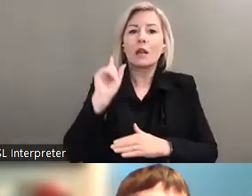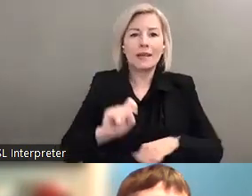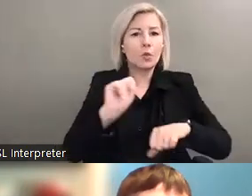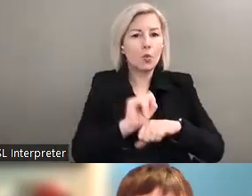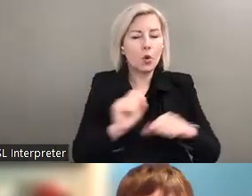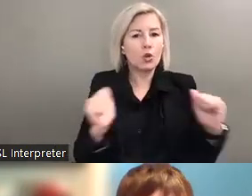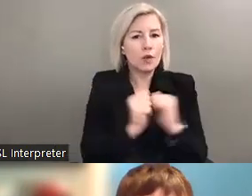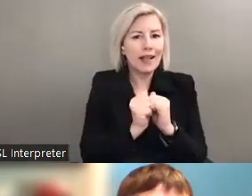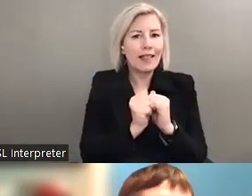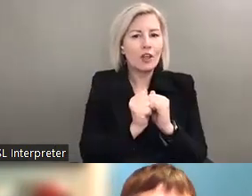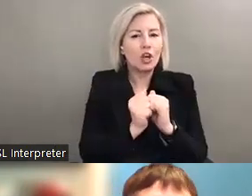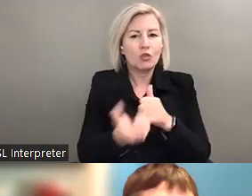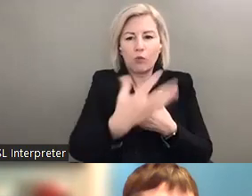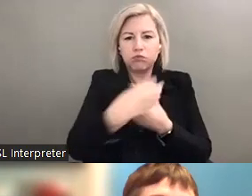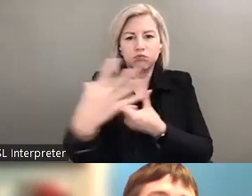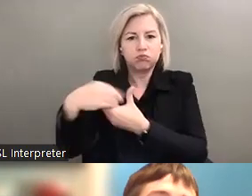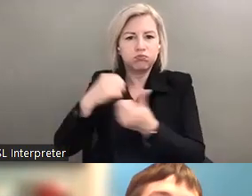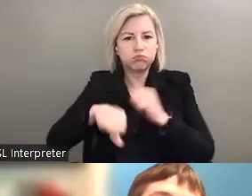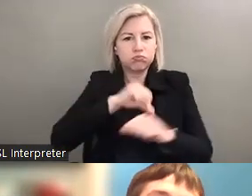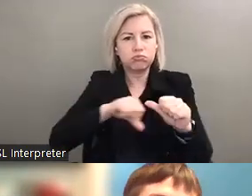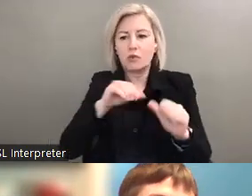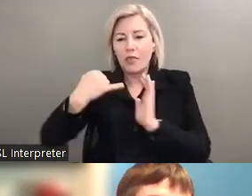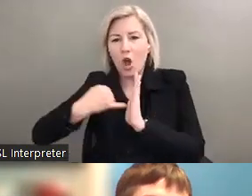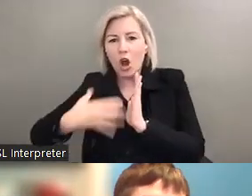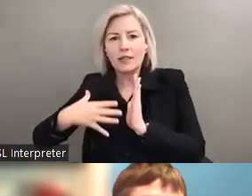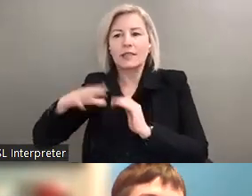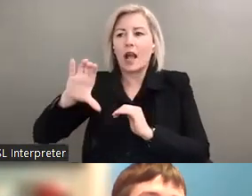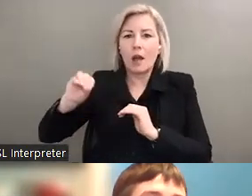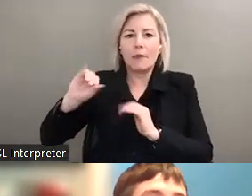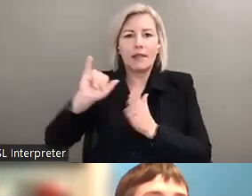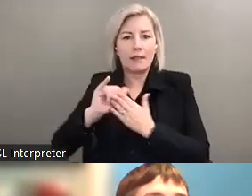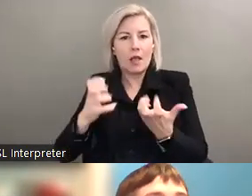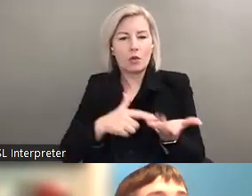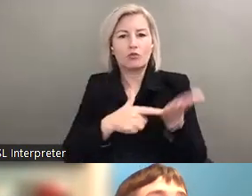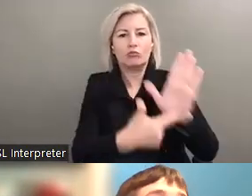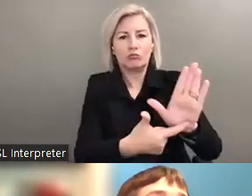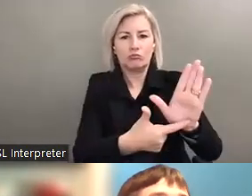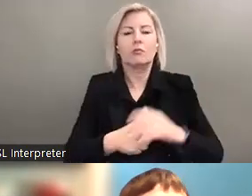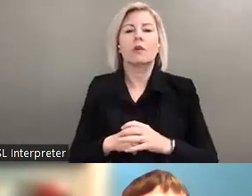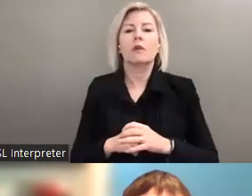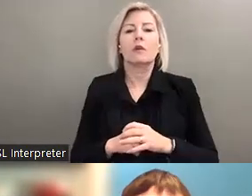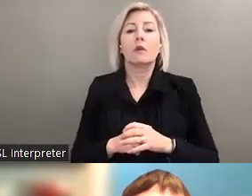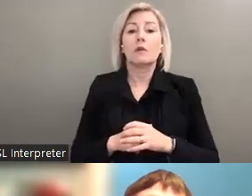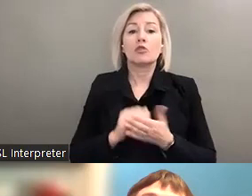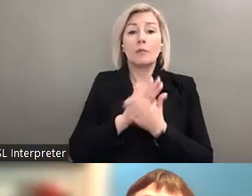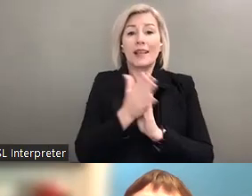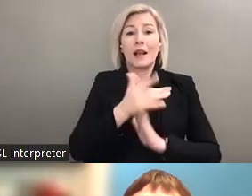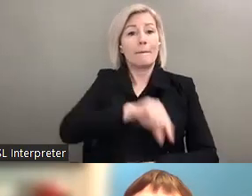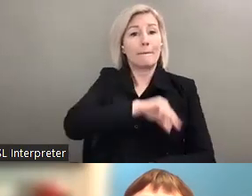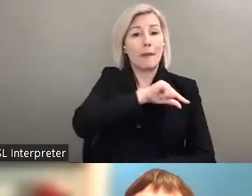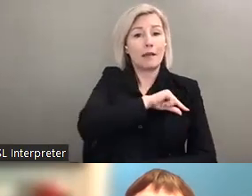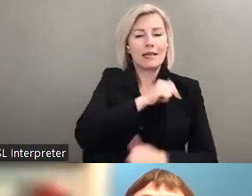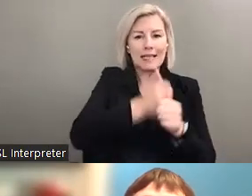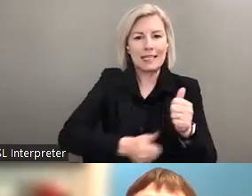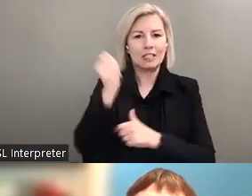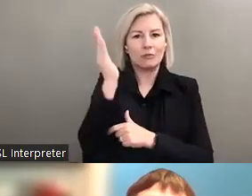to engage each other and the artist or company they want to present. To be eligible for ArtsCONNECT, each presenter